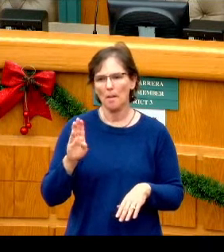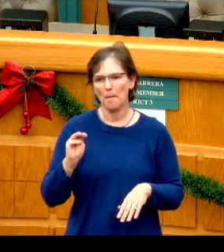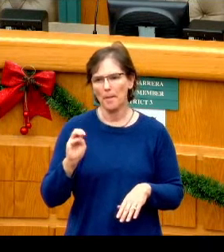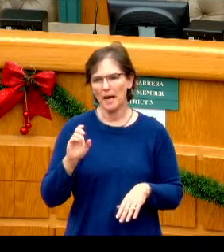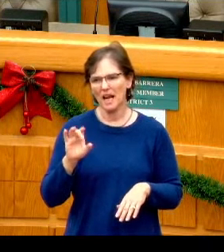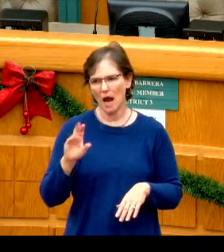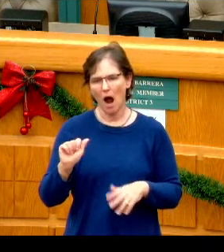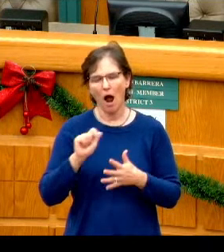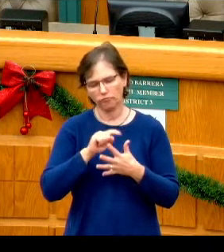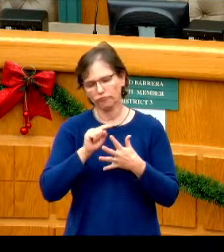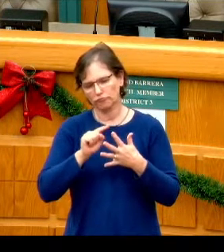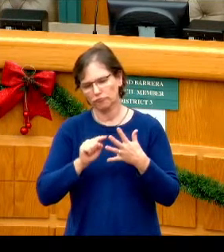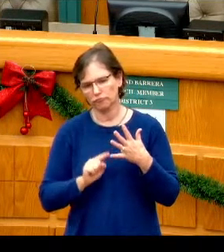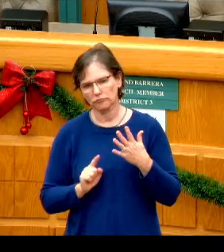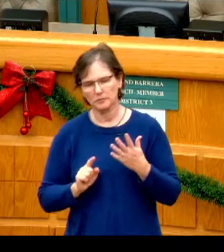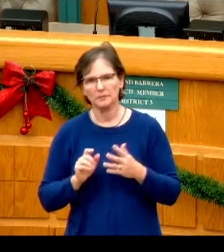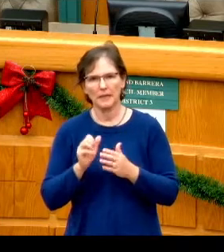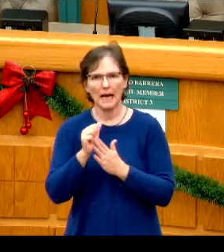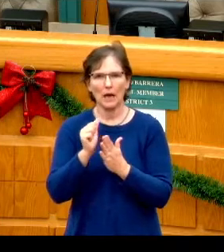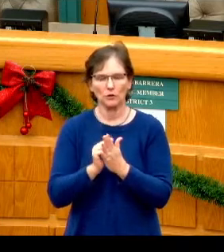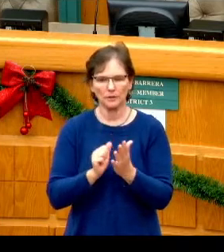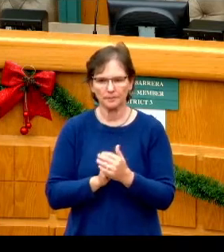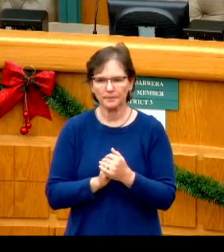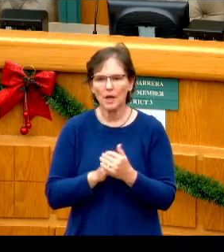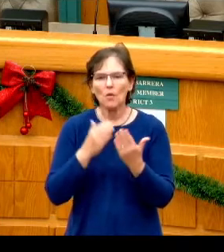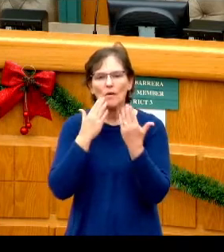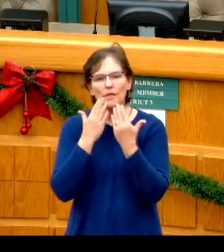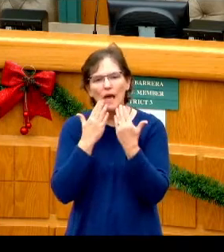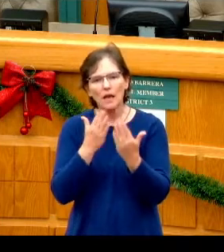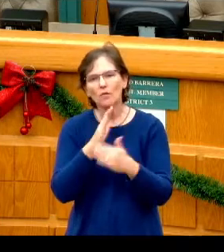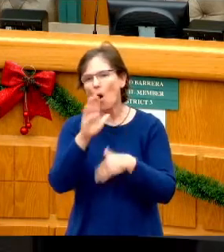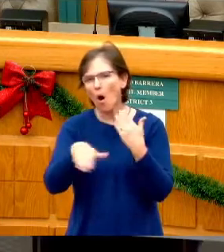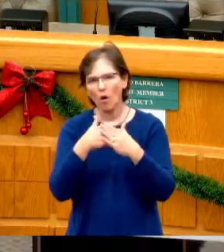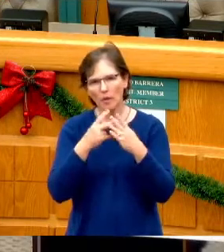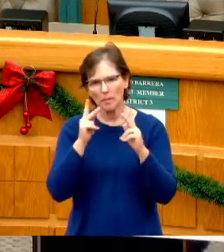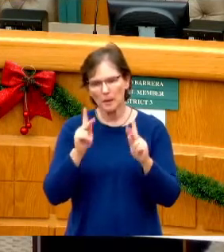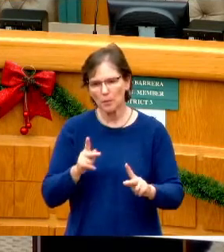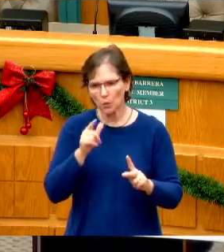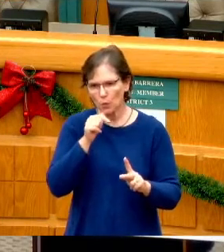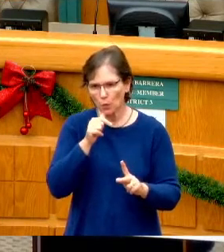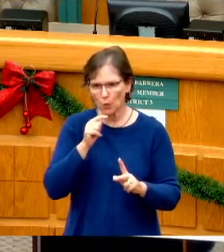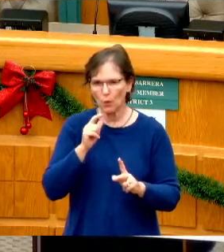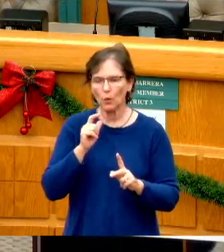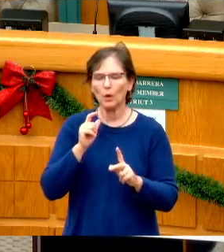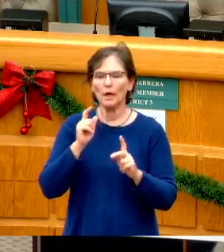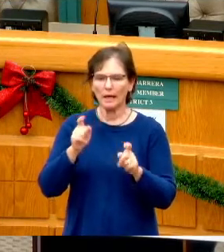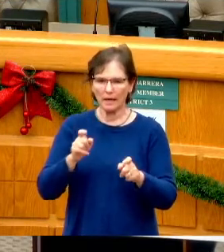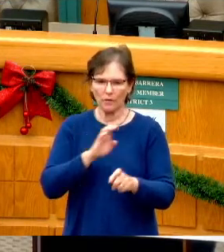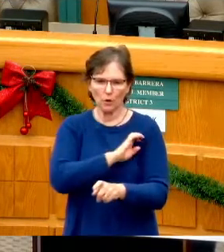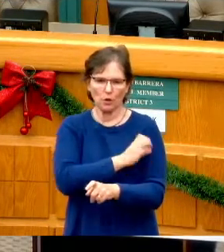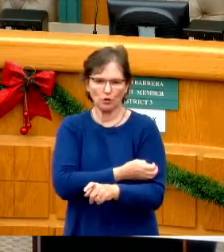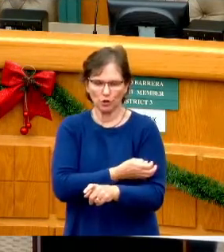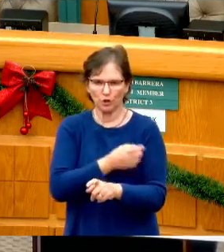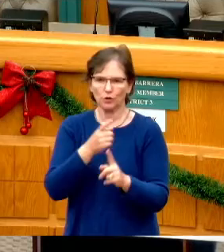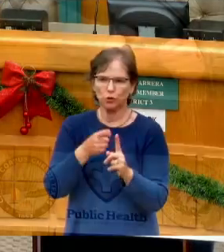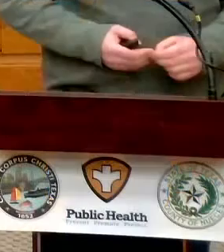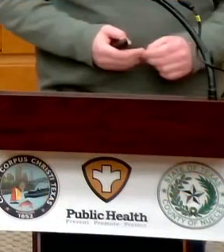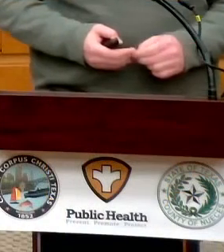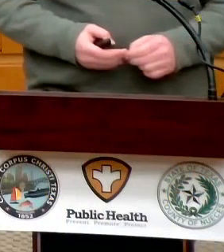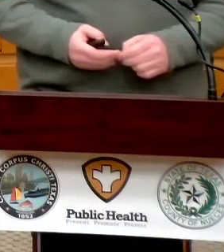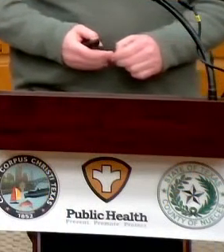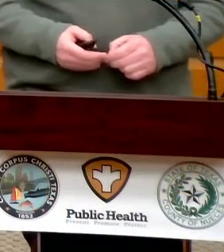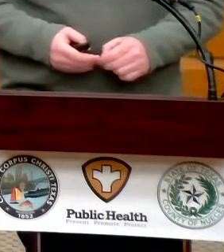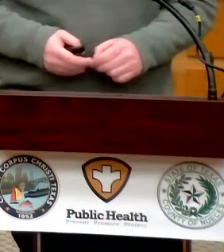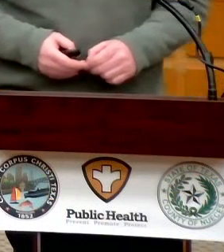to thank you and everybody that's contributed to the task force. It's really a large group. And we'll go to a translation and